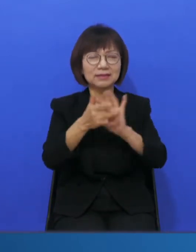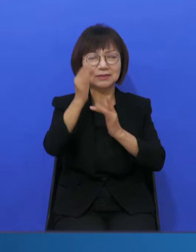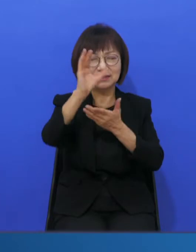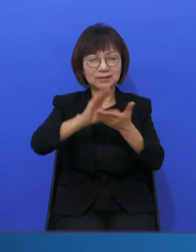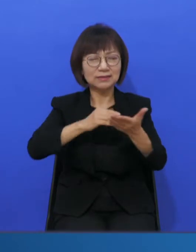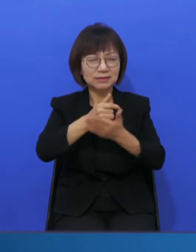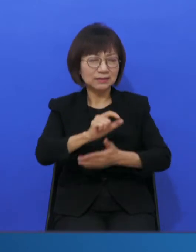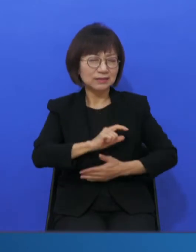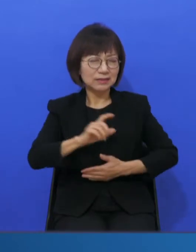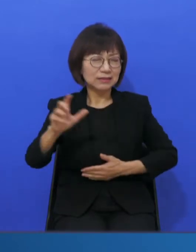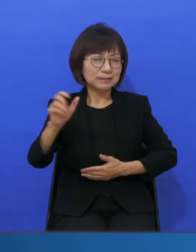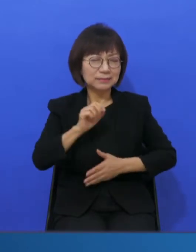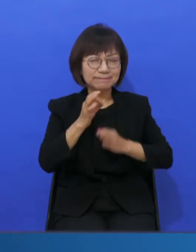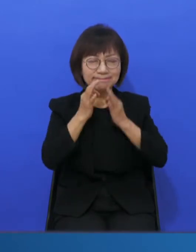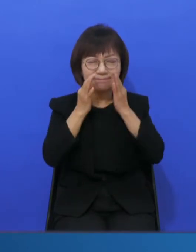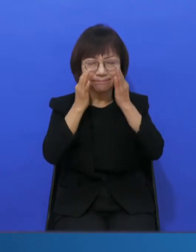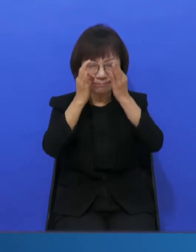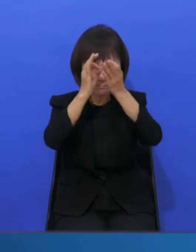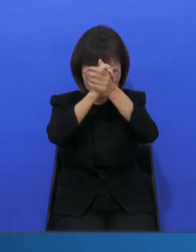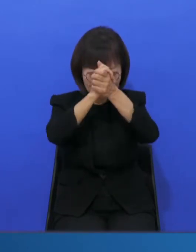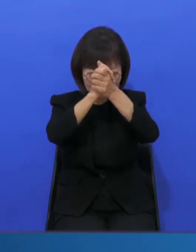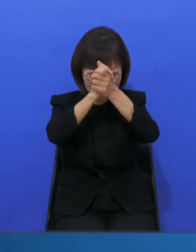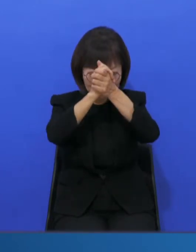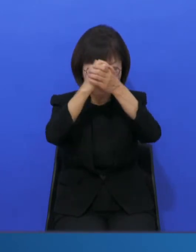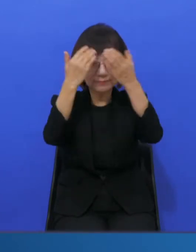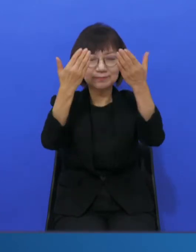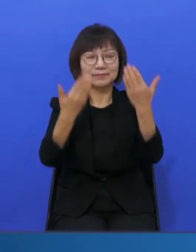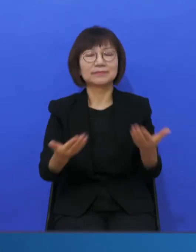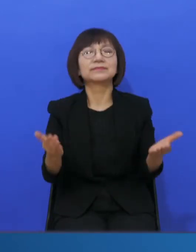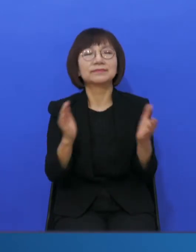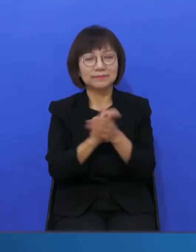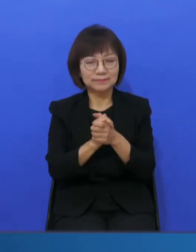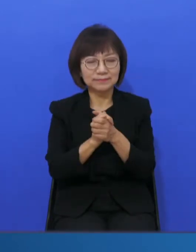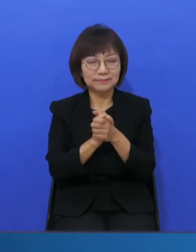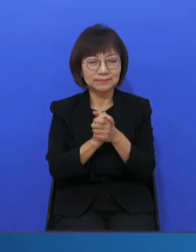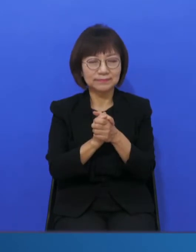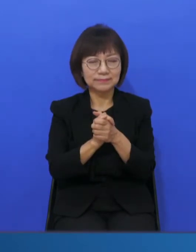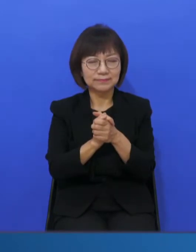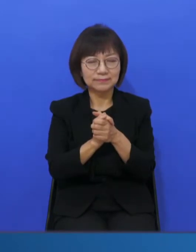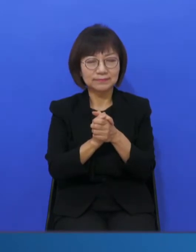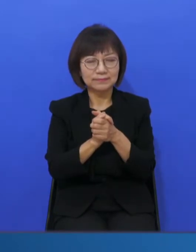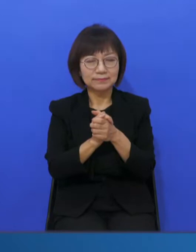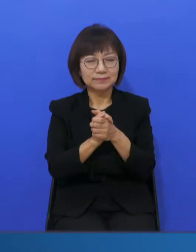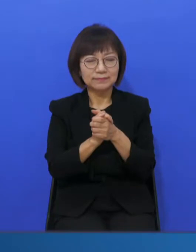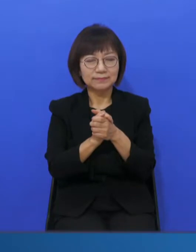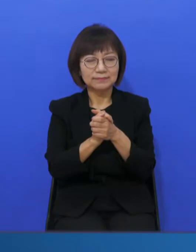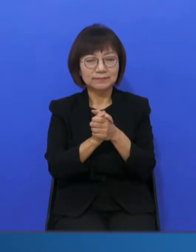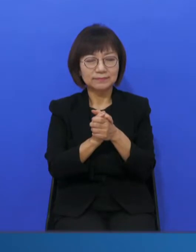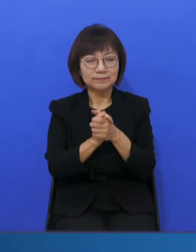Jesus Christ, who the power of the throne of the Trinity God is always upon us 24/7. Amen.